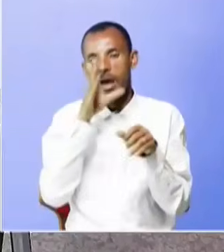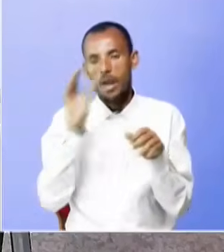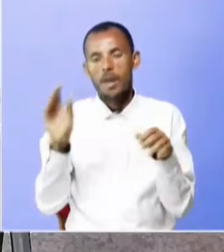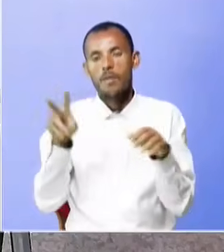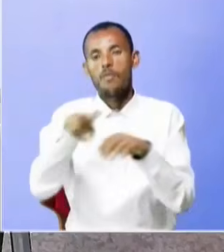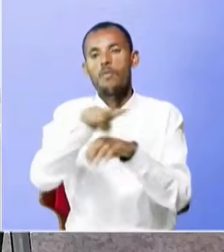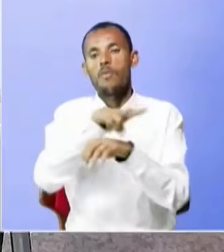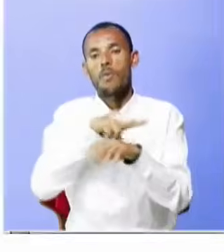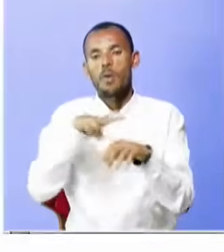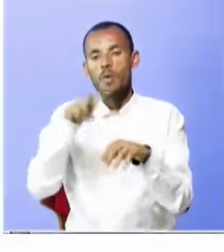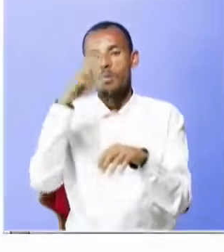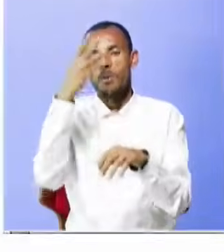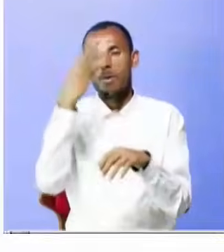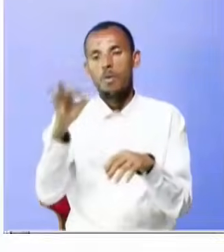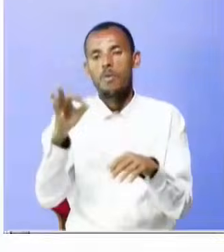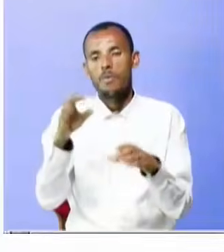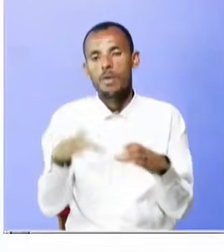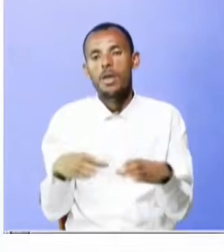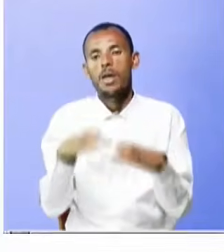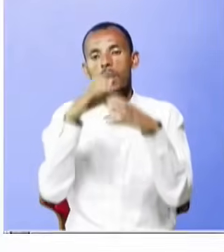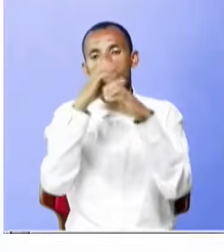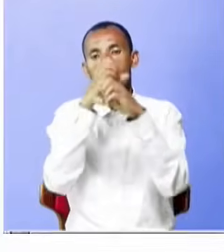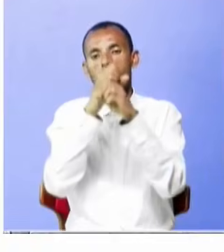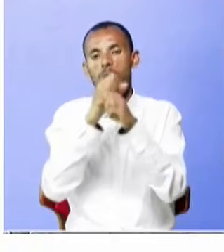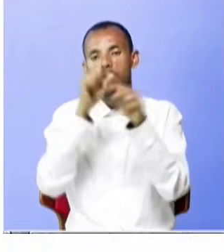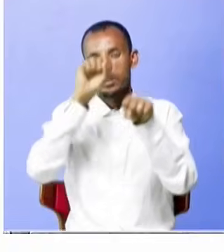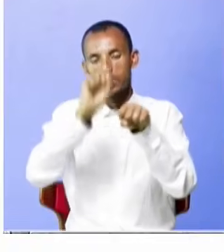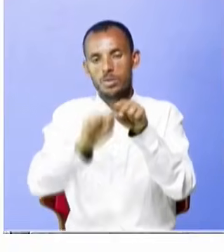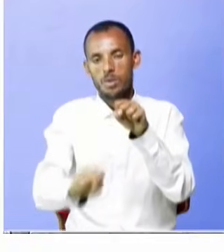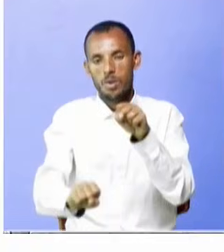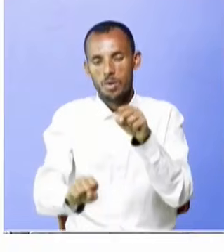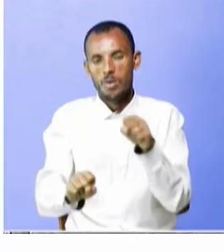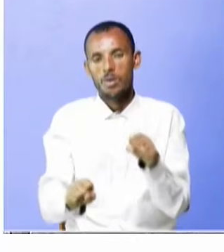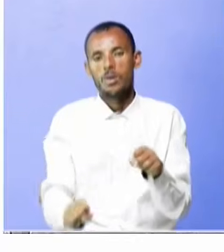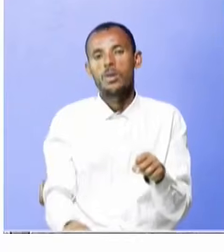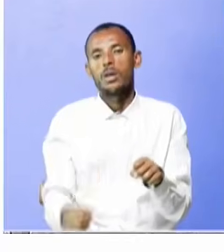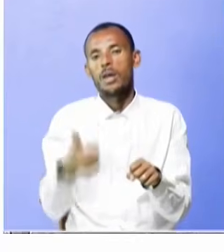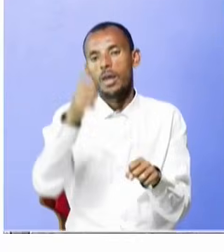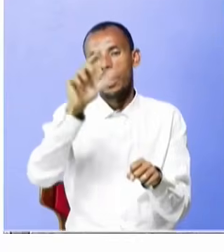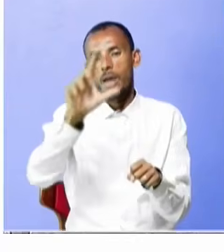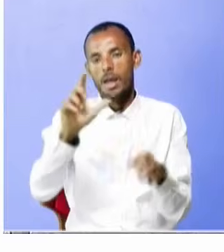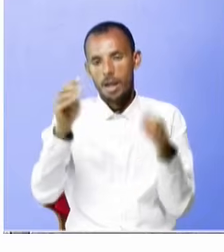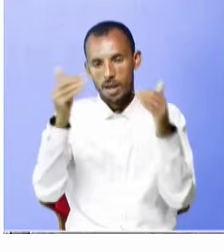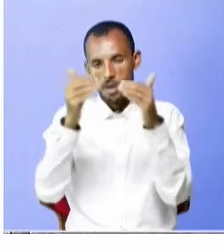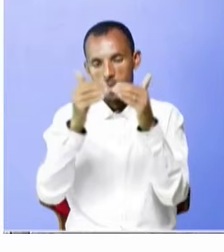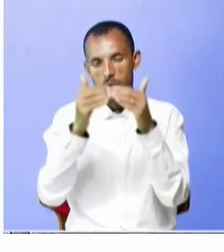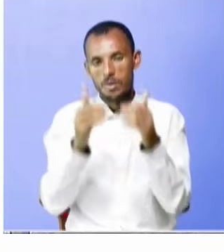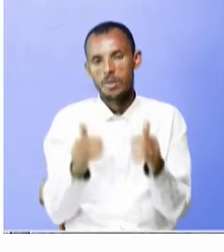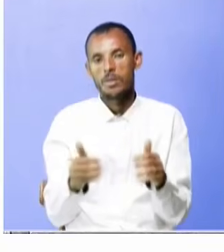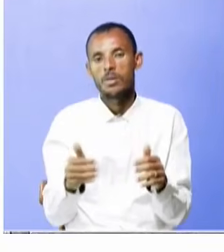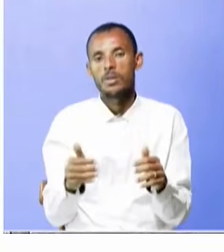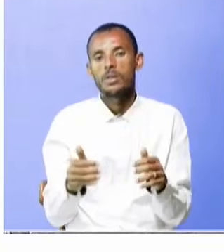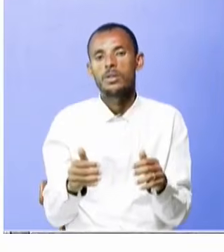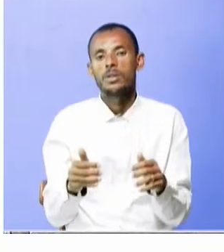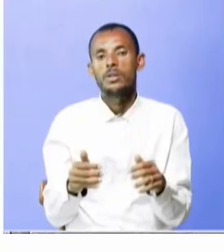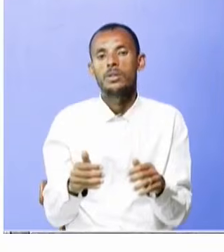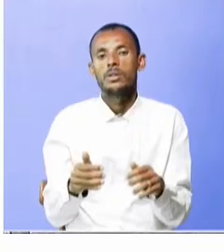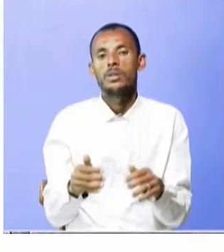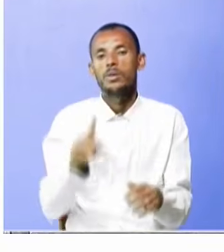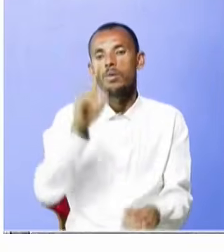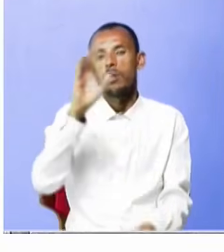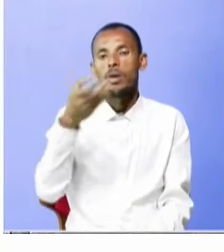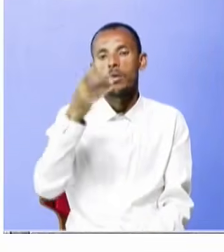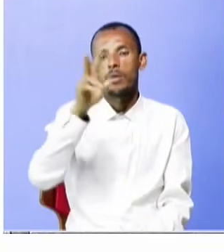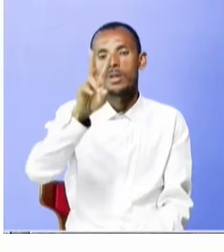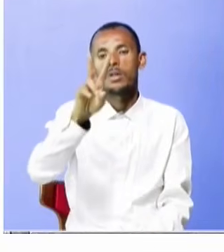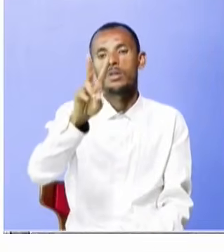of a cone. Okay, so the lateral surface area of a cone is given by half